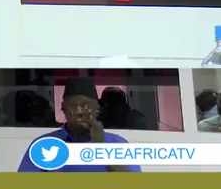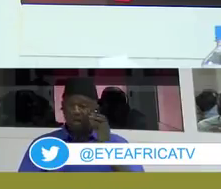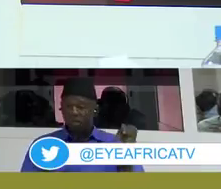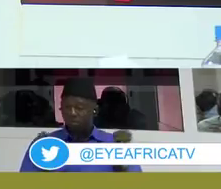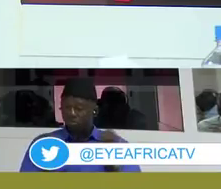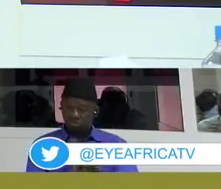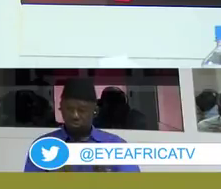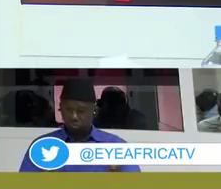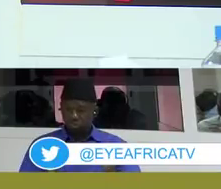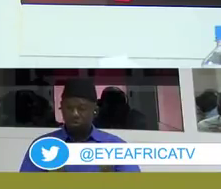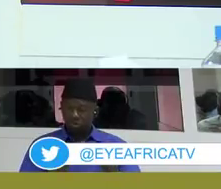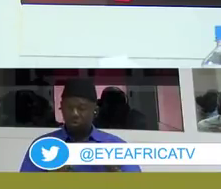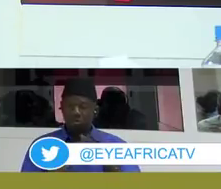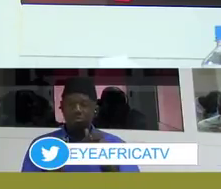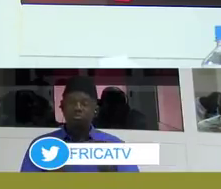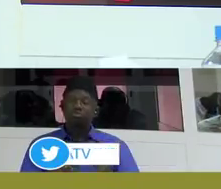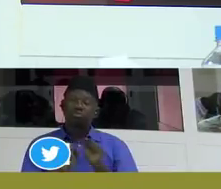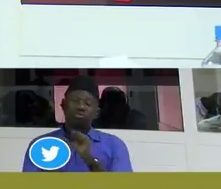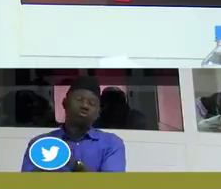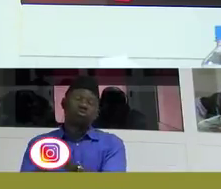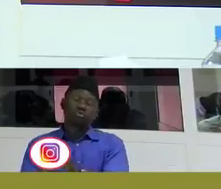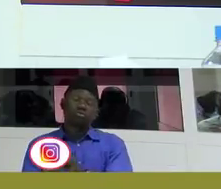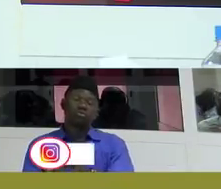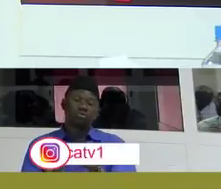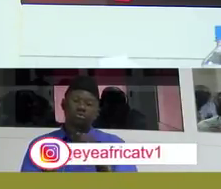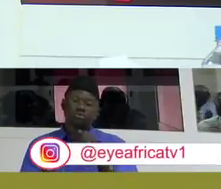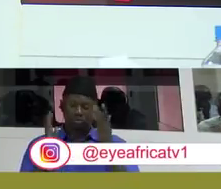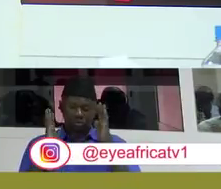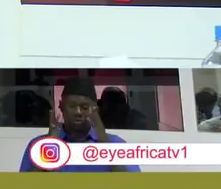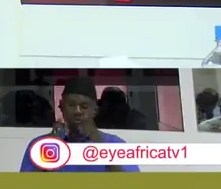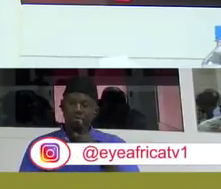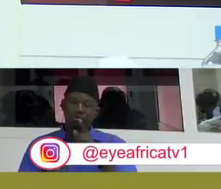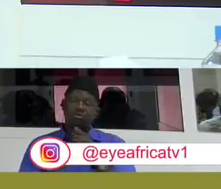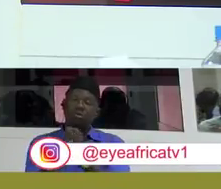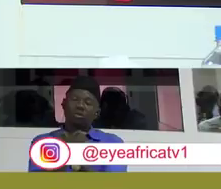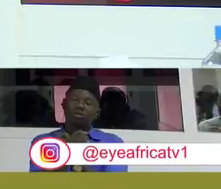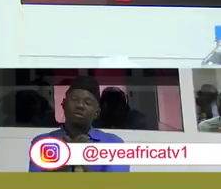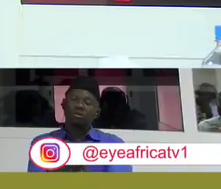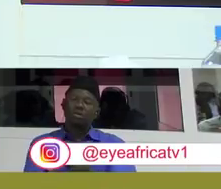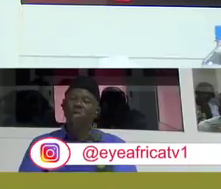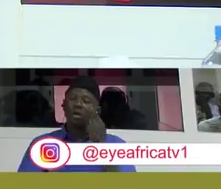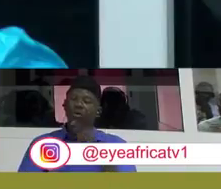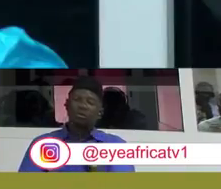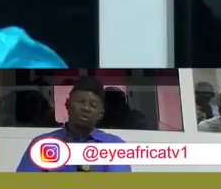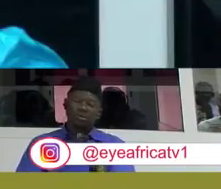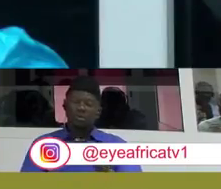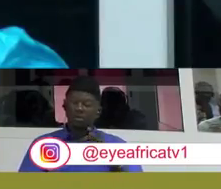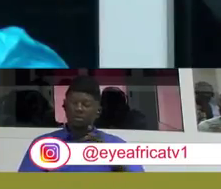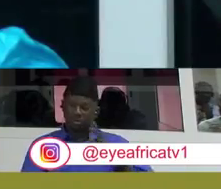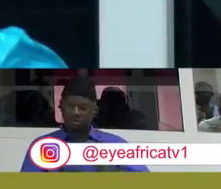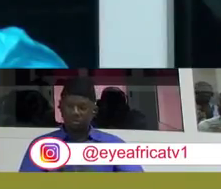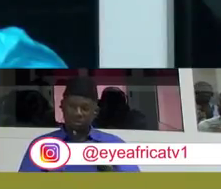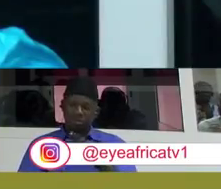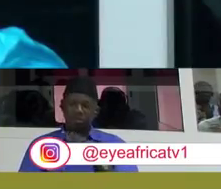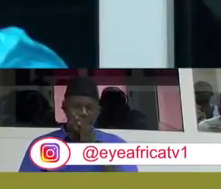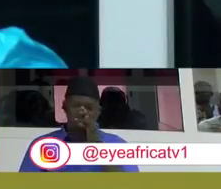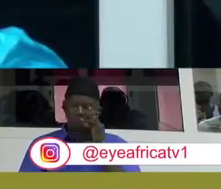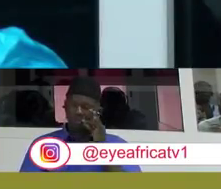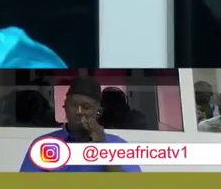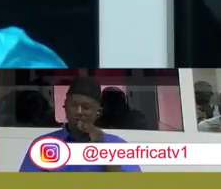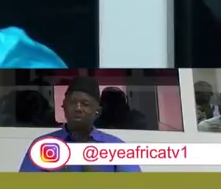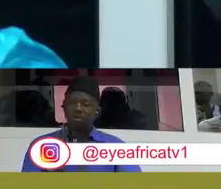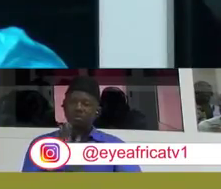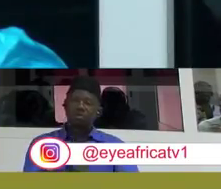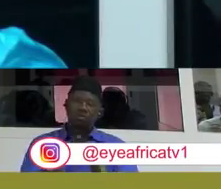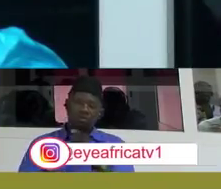fasting, that would put you to trouble. You will be arrested. How do they confirm that you are fasting? For instance, you eat in public.